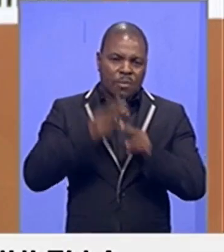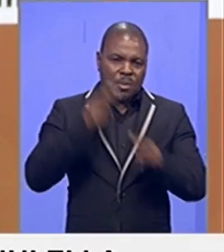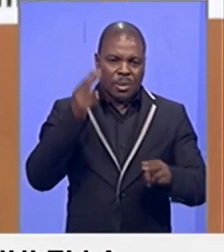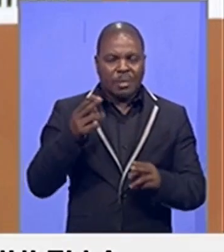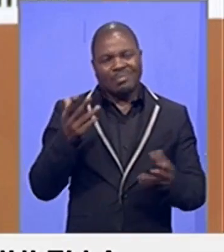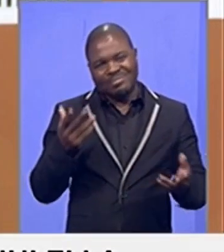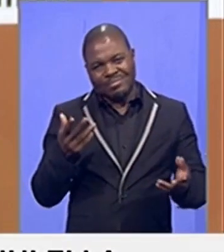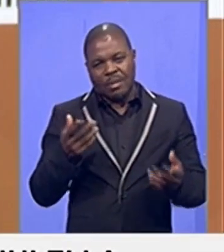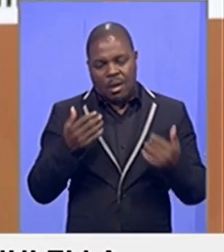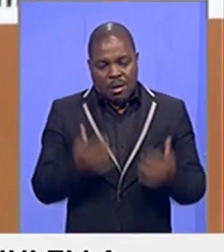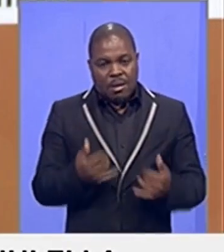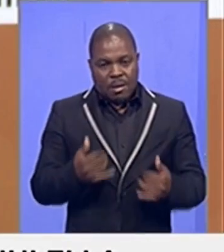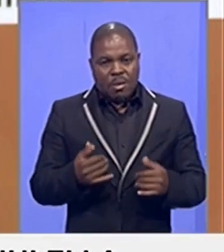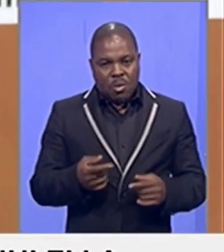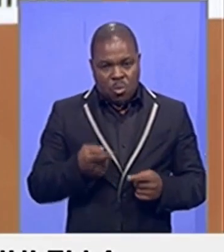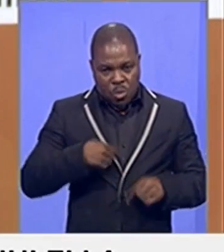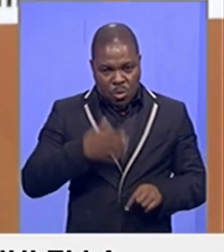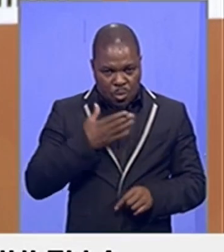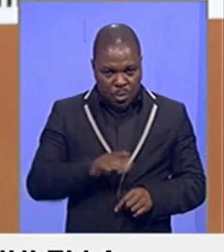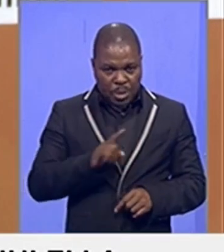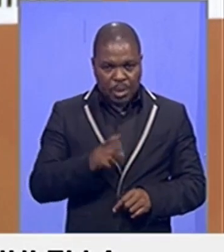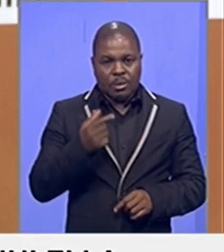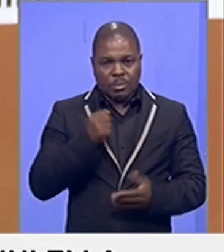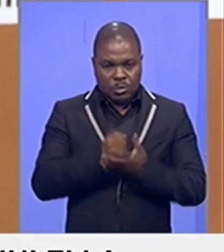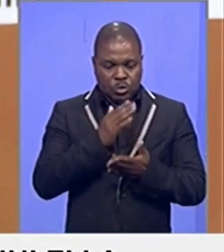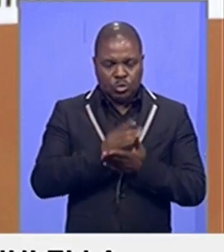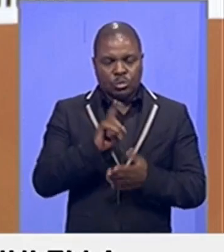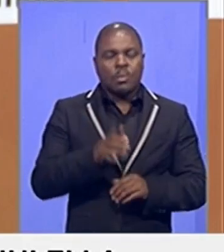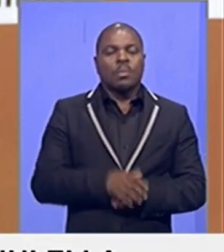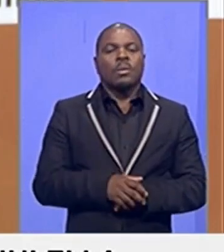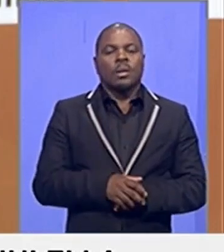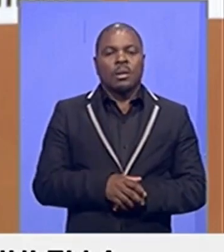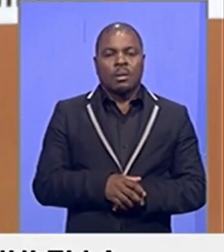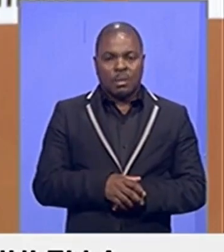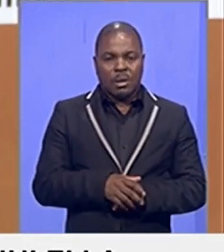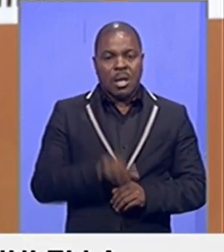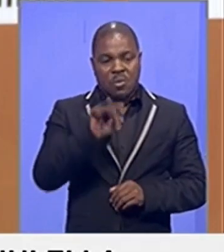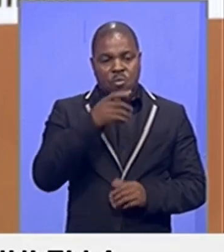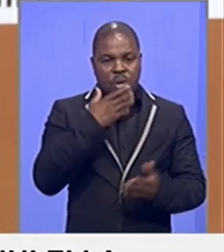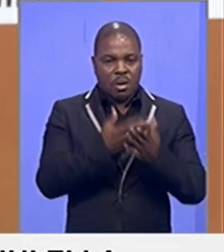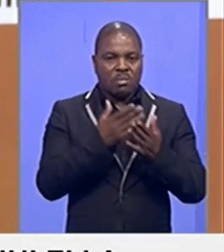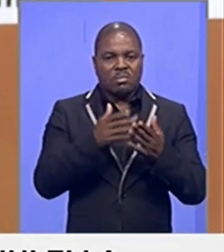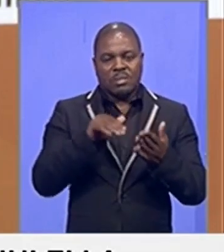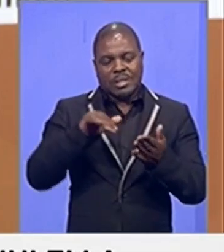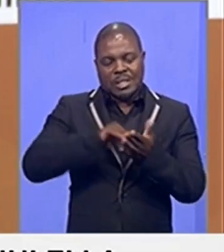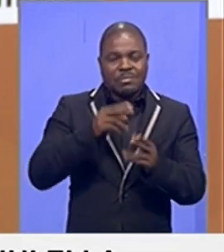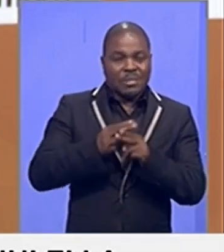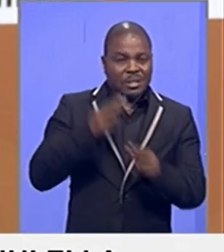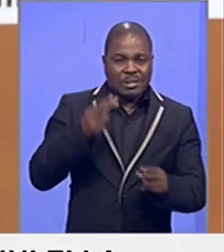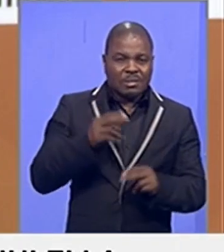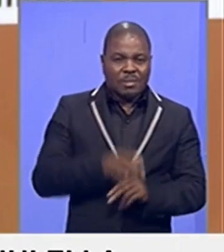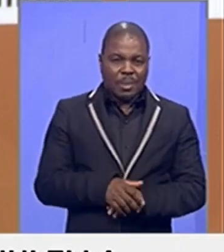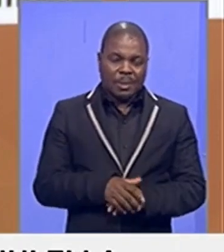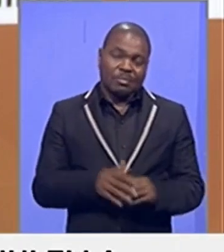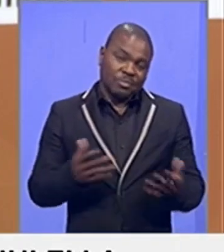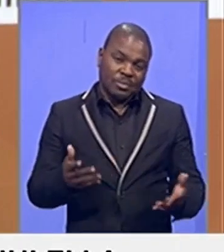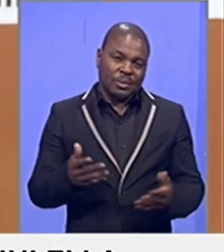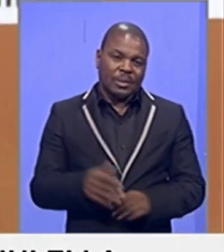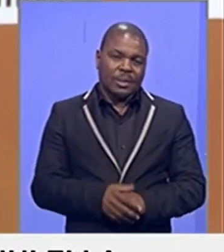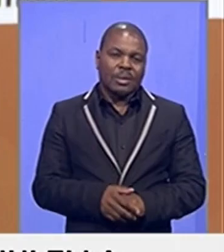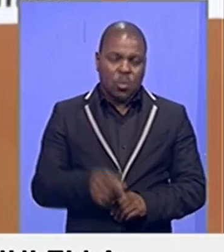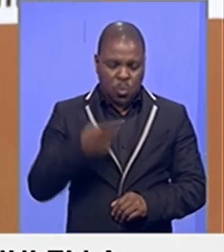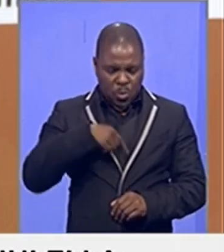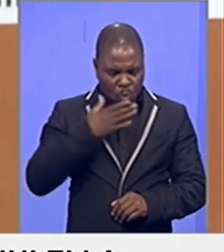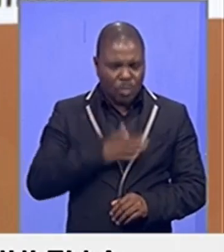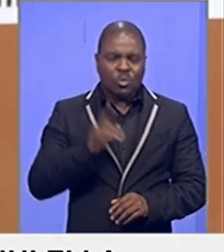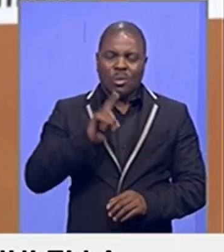quarter. So this time around, we want to make sure that if we can go to semi-finals, you know. So we wanna